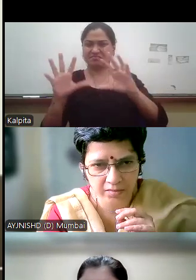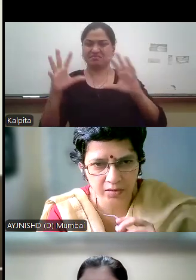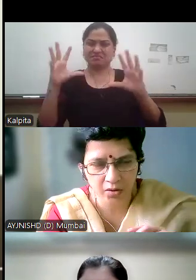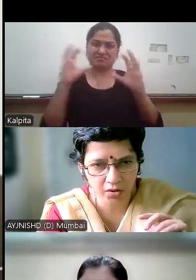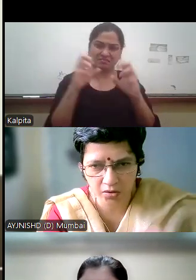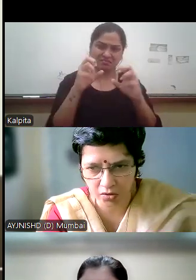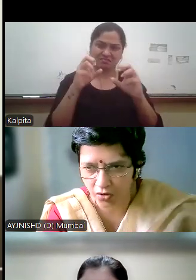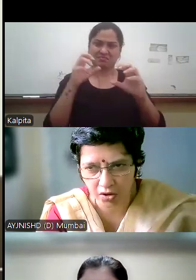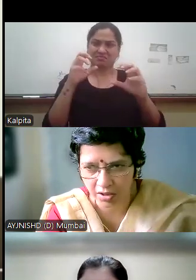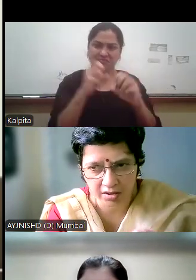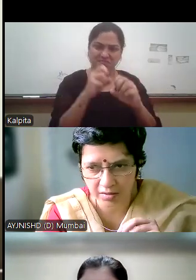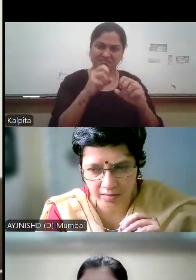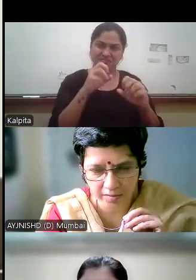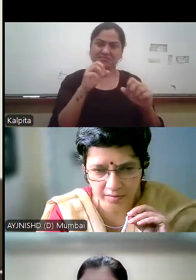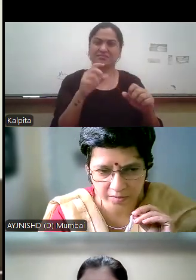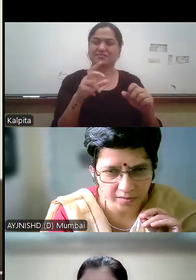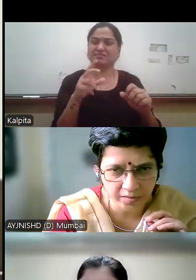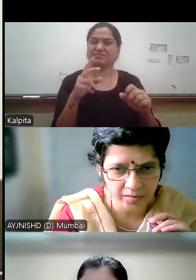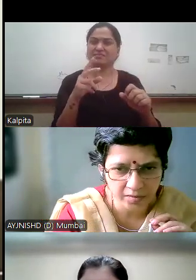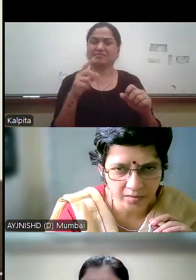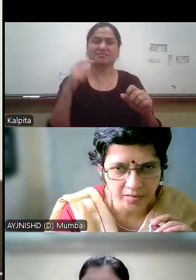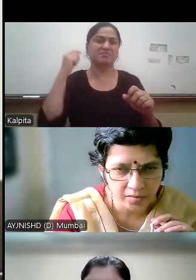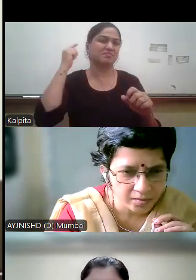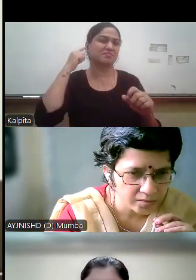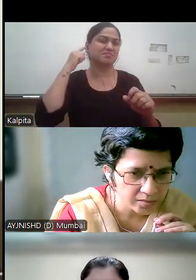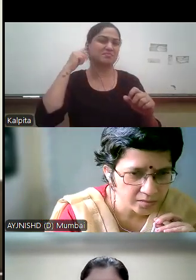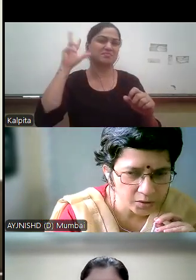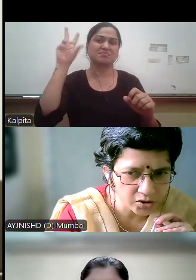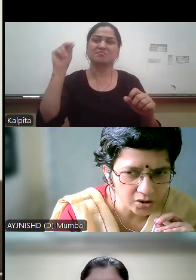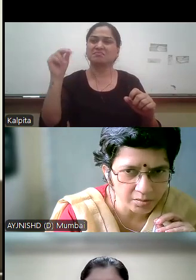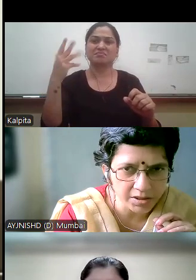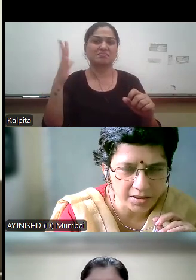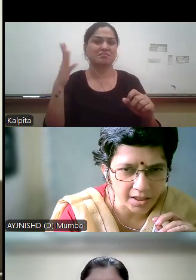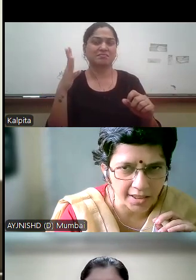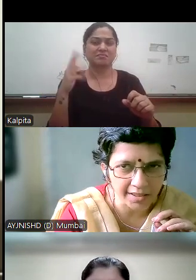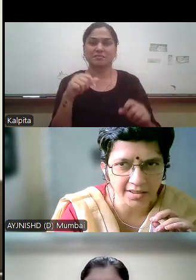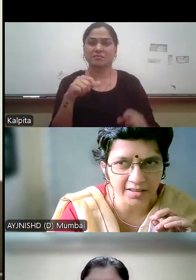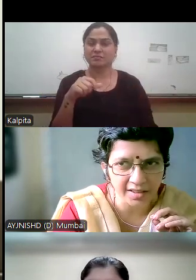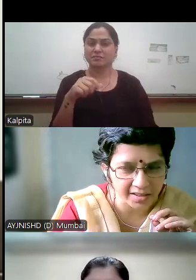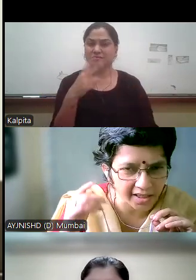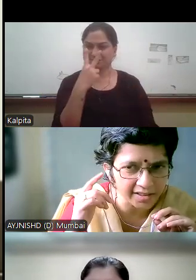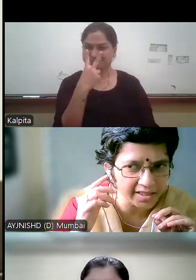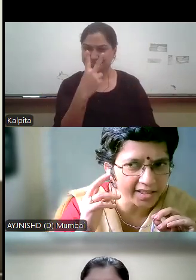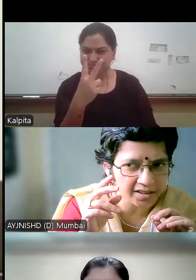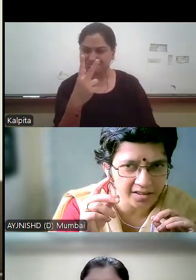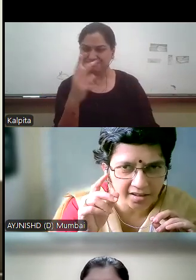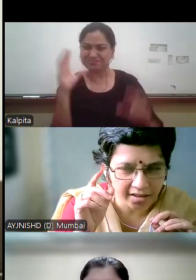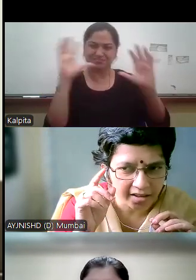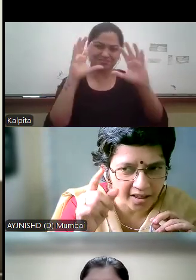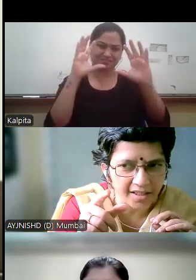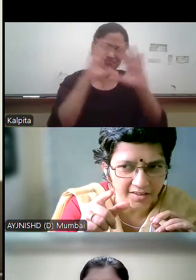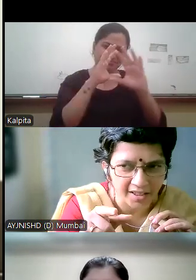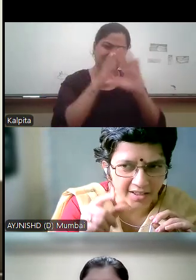there? audio, no, not yet. No? No, it's not. Means I can sense that it